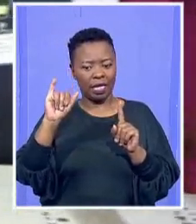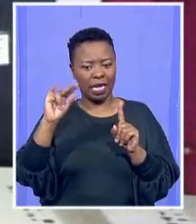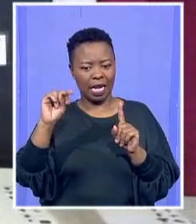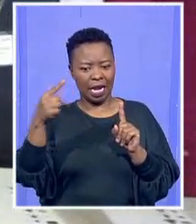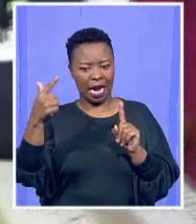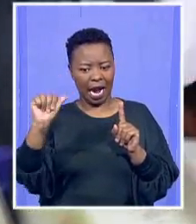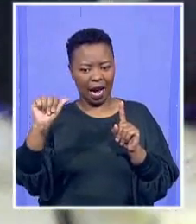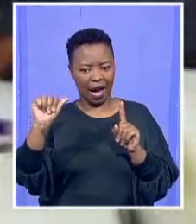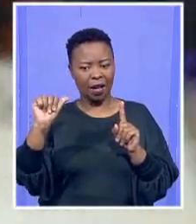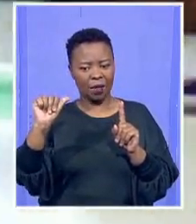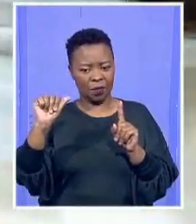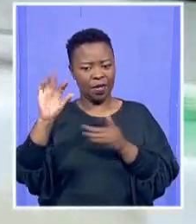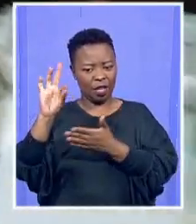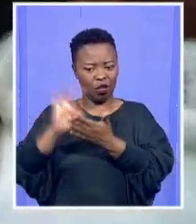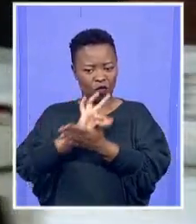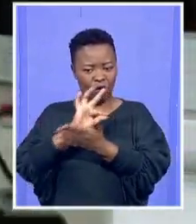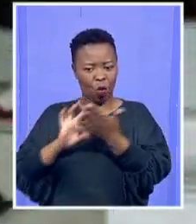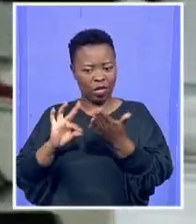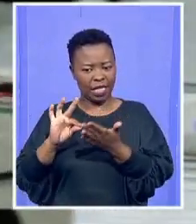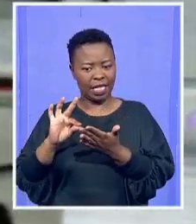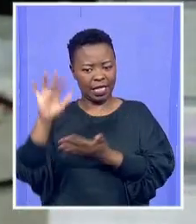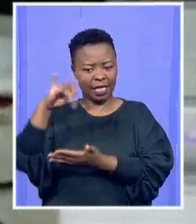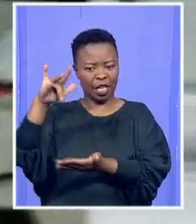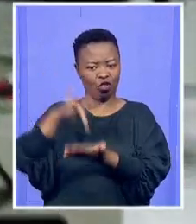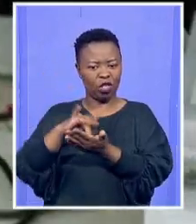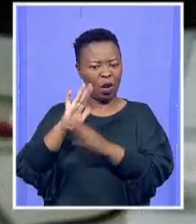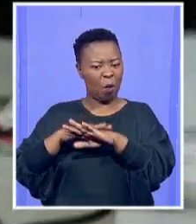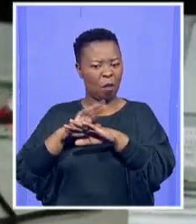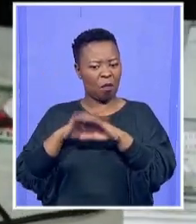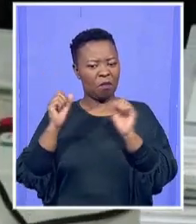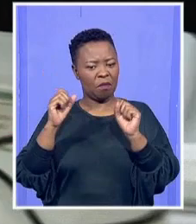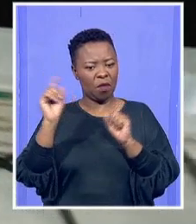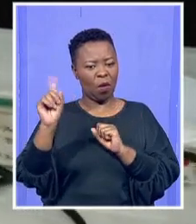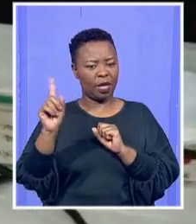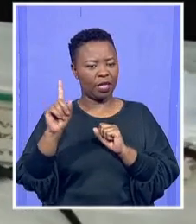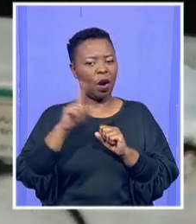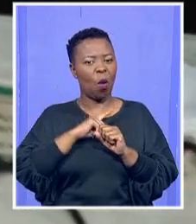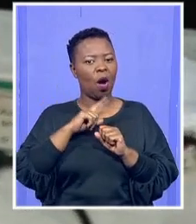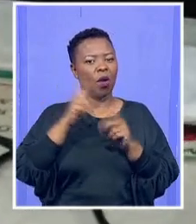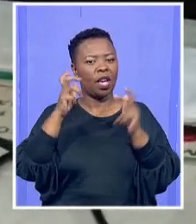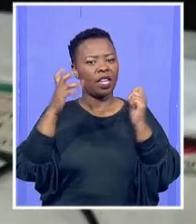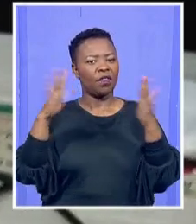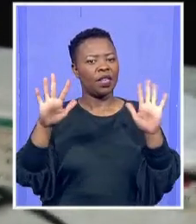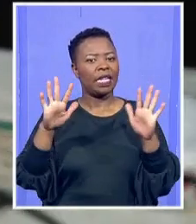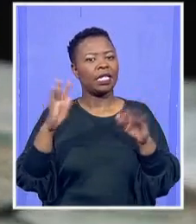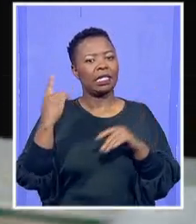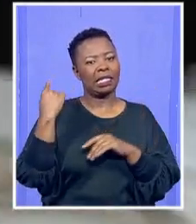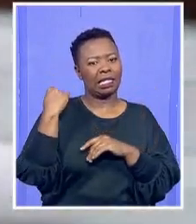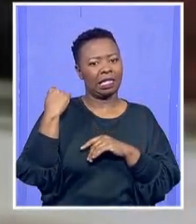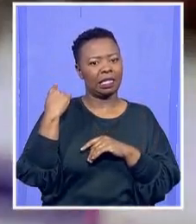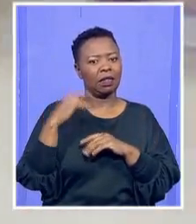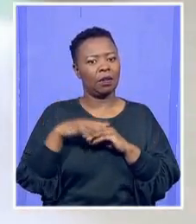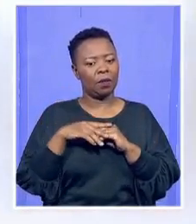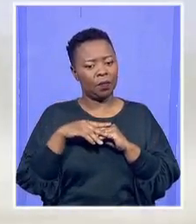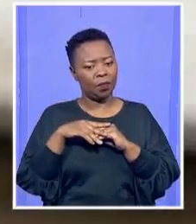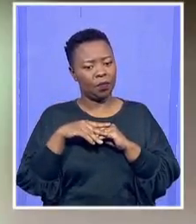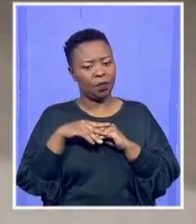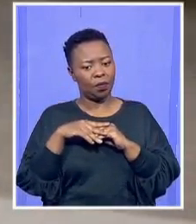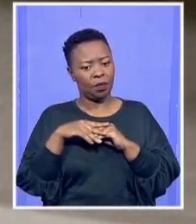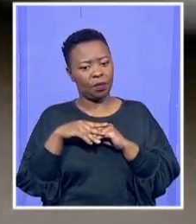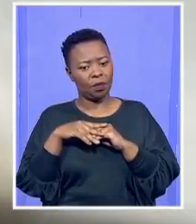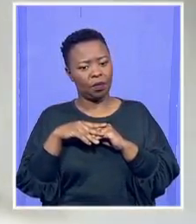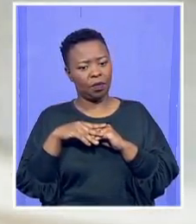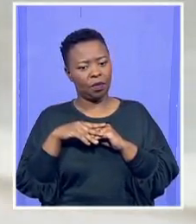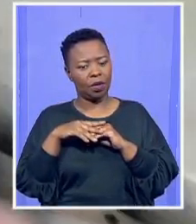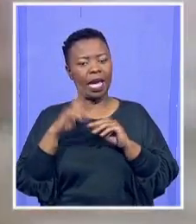polling station. What more can you tell us? And as we might have heard earlier on that, of course, there was a large number